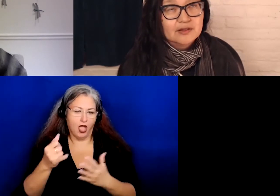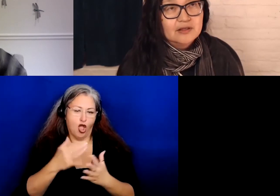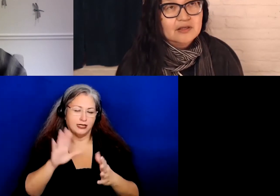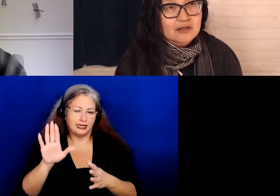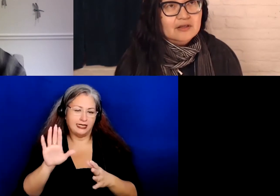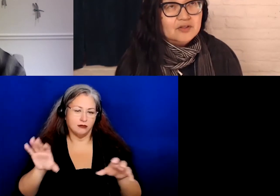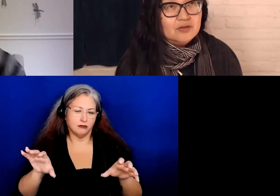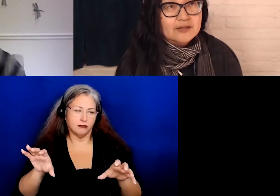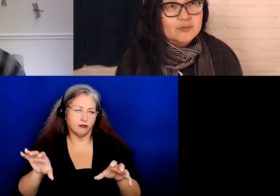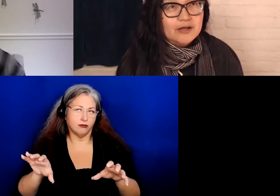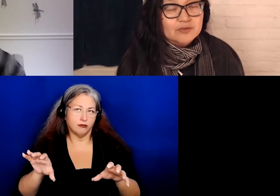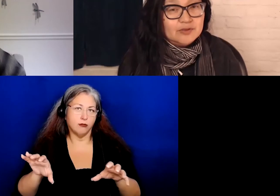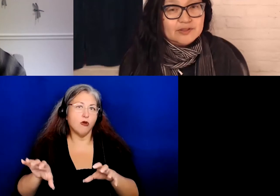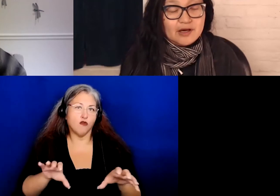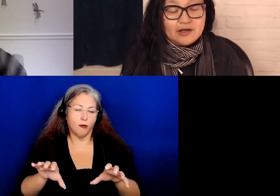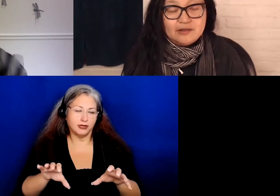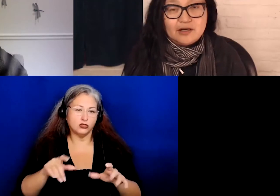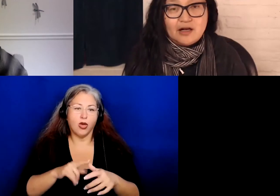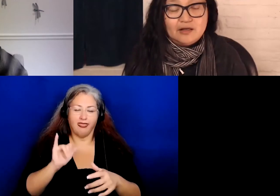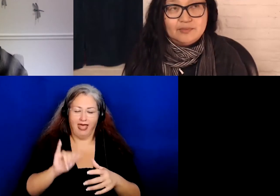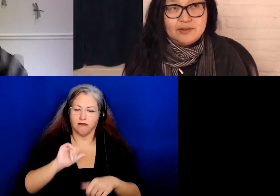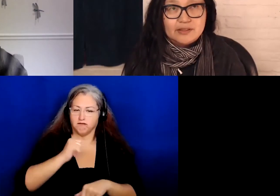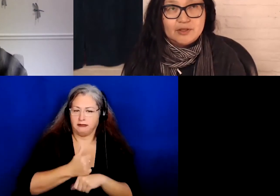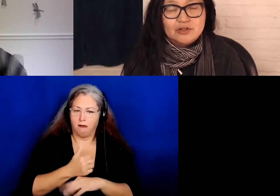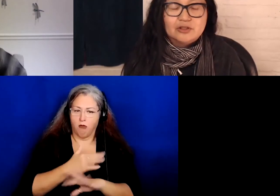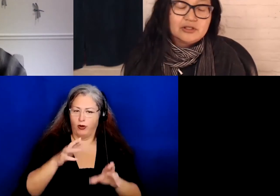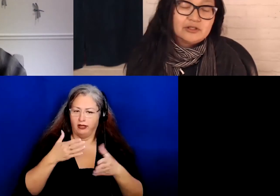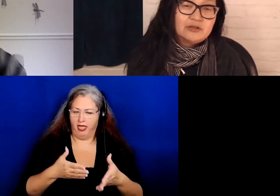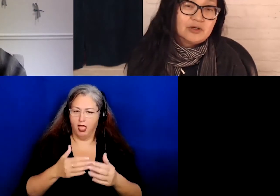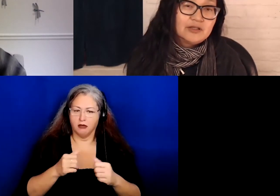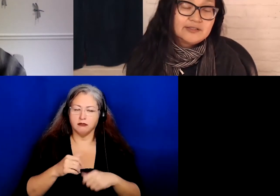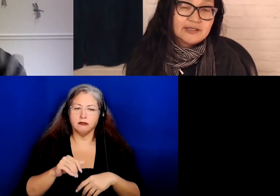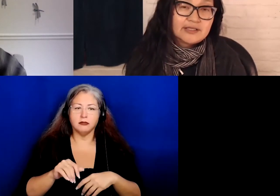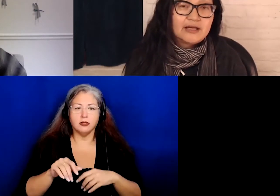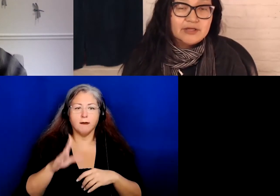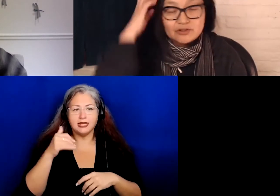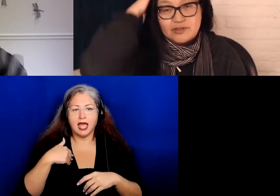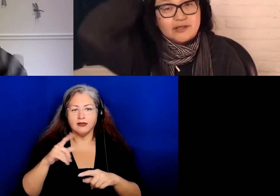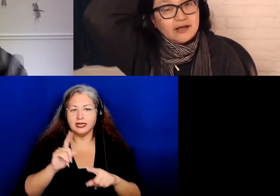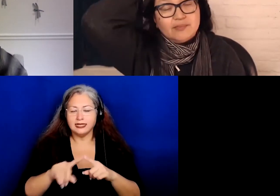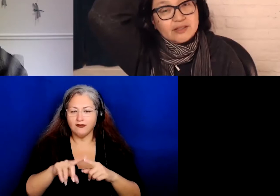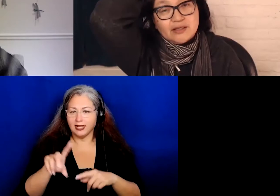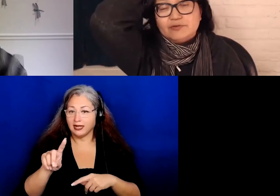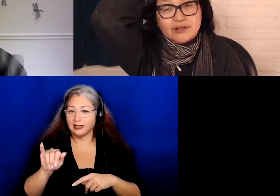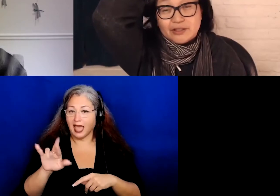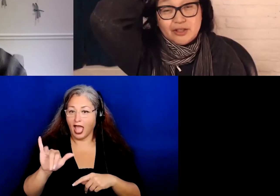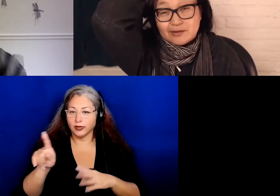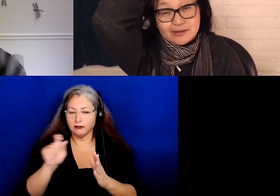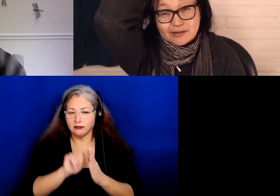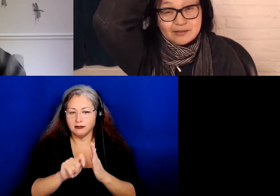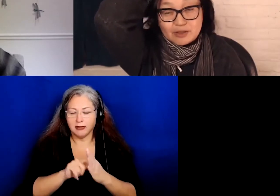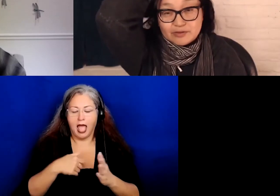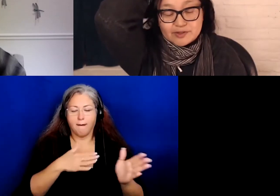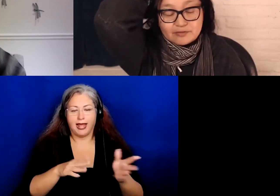pieces. So that spine was always there. As I mentioned earlier, there were all these like diary entries that I had meant to keep for like a